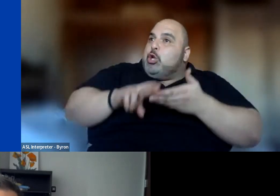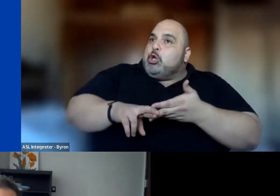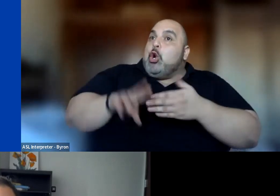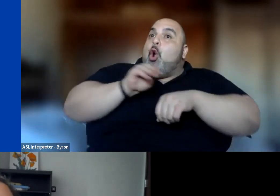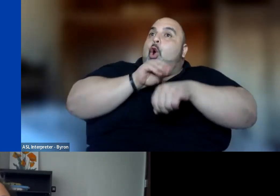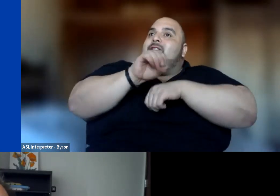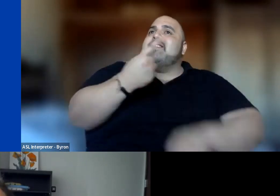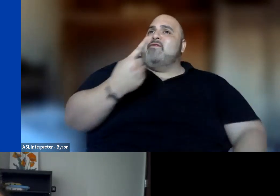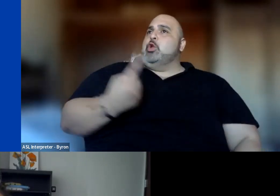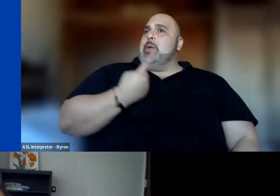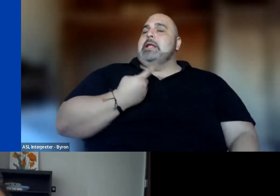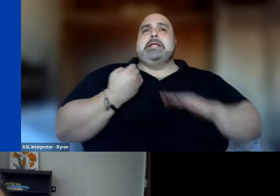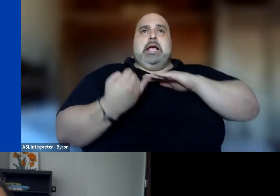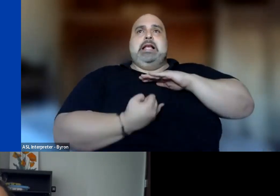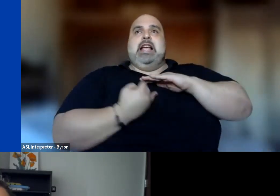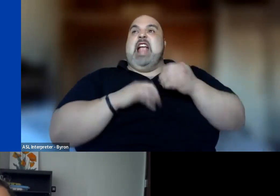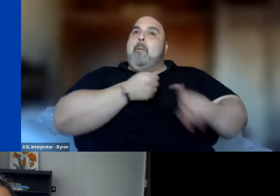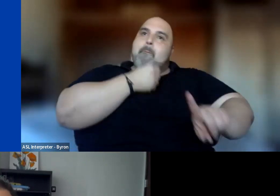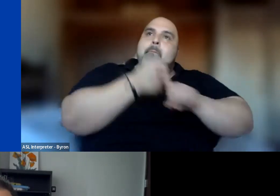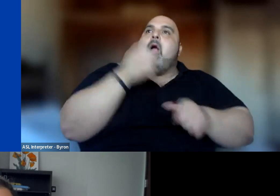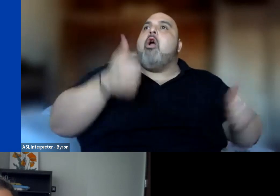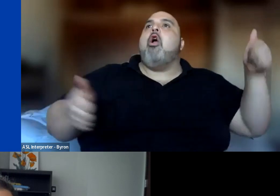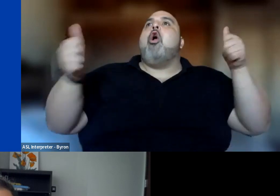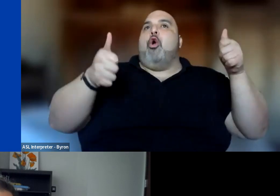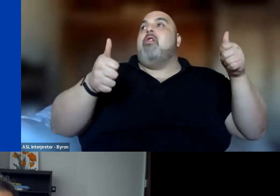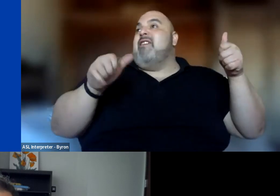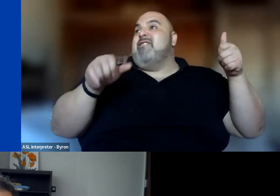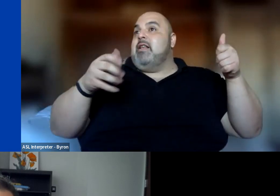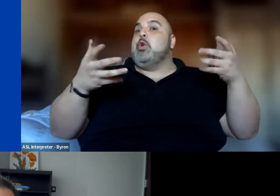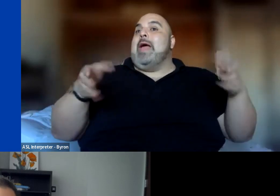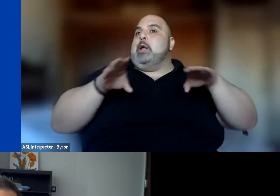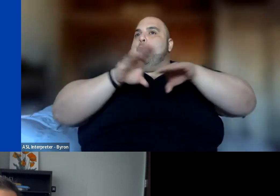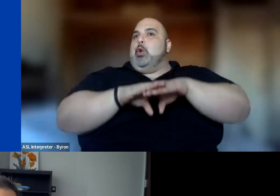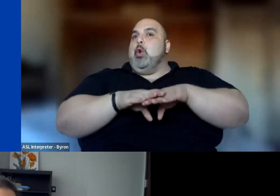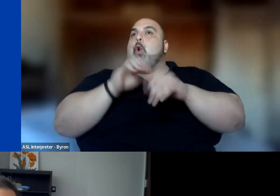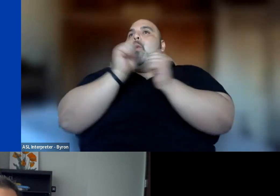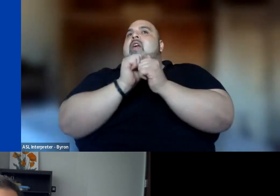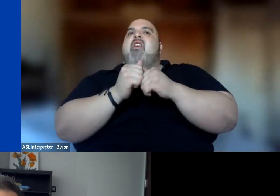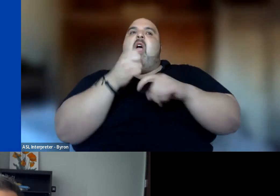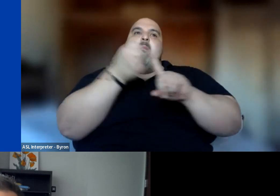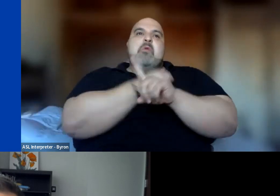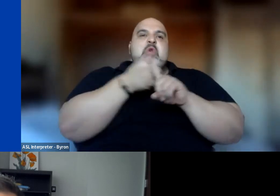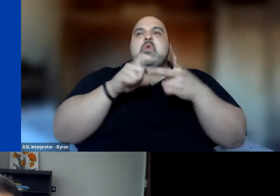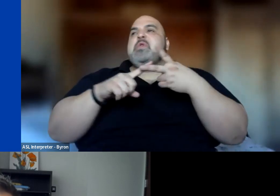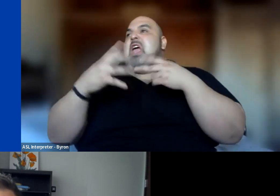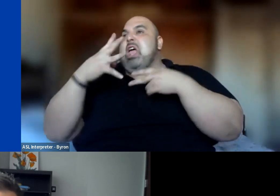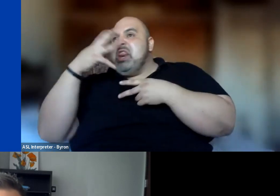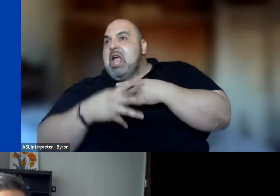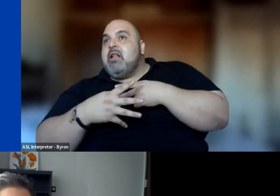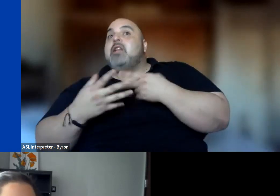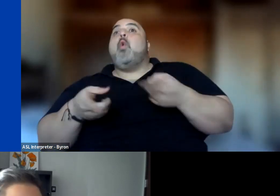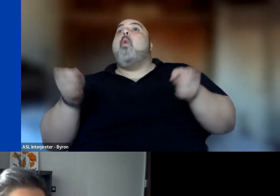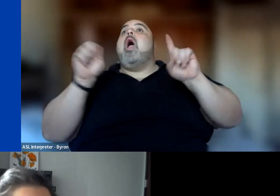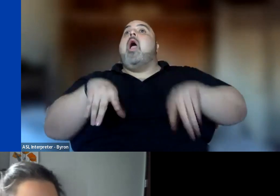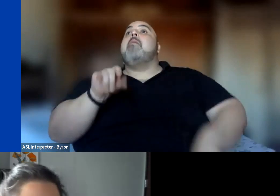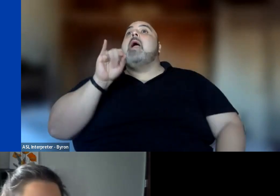there's clearly some overlap there with abuse and neglect and many different things, and what happens when people are